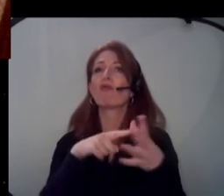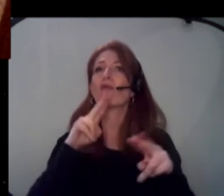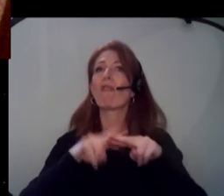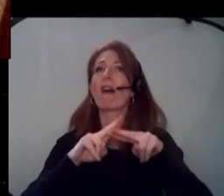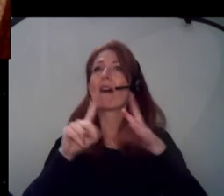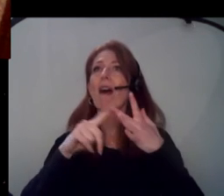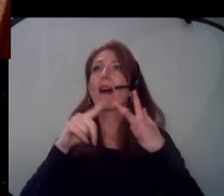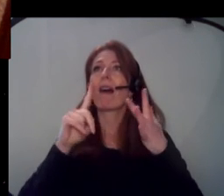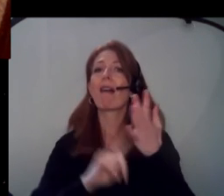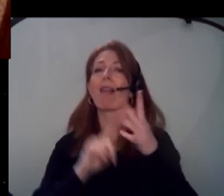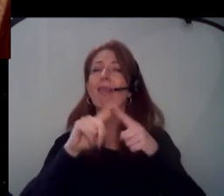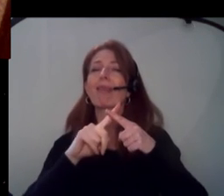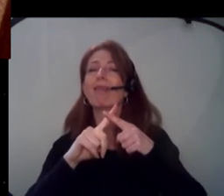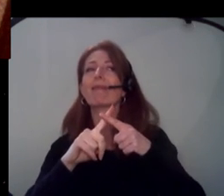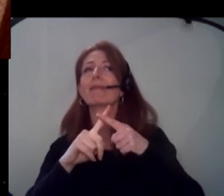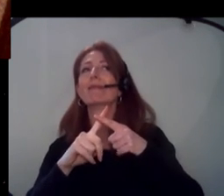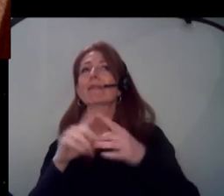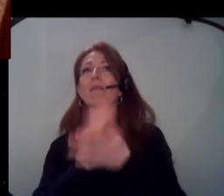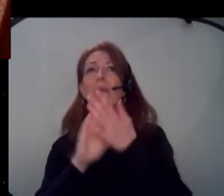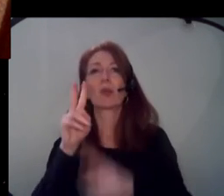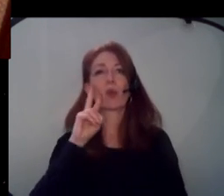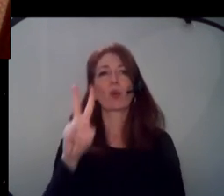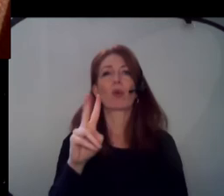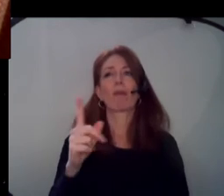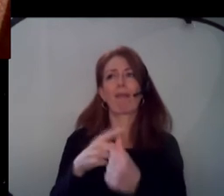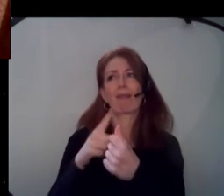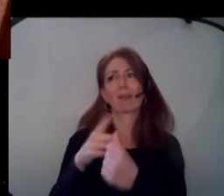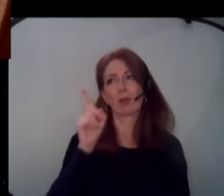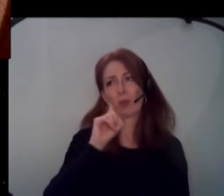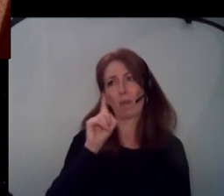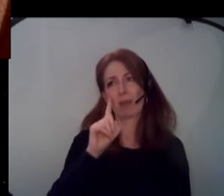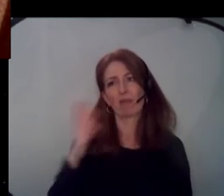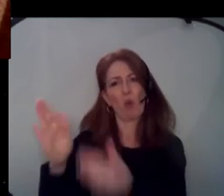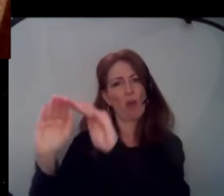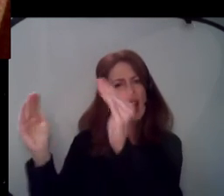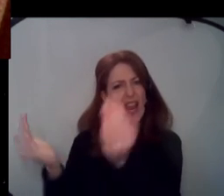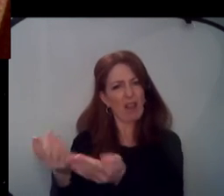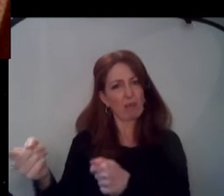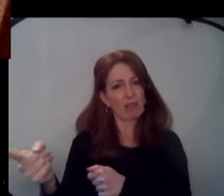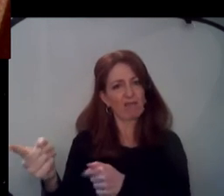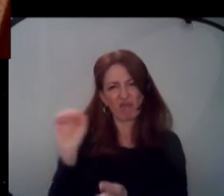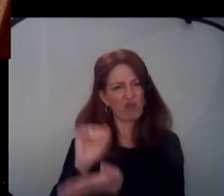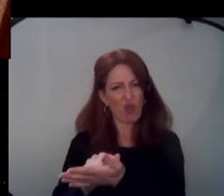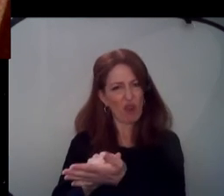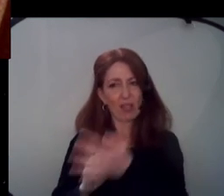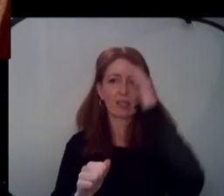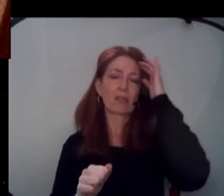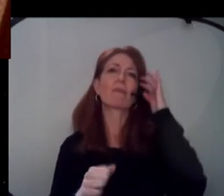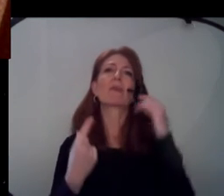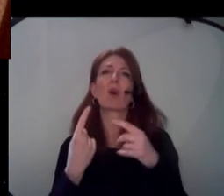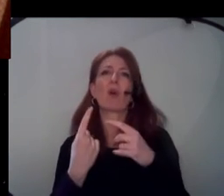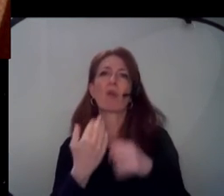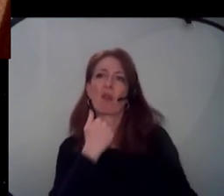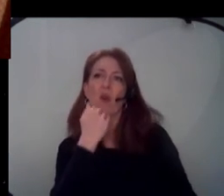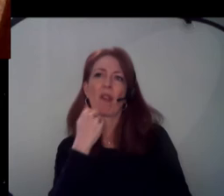Venus might look at Artemisia's Venus here and say, oh, rather large hips, not quite right, terrible lack of formal